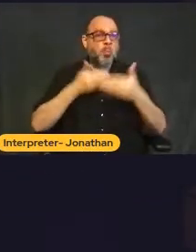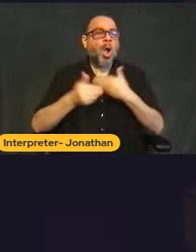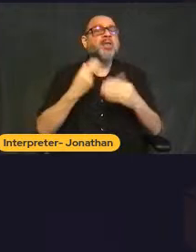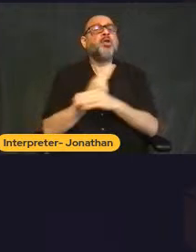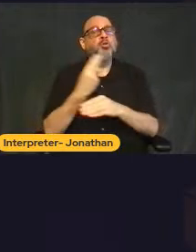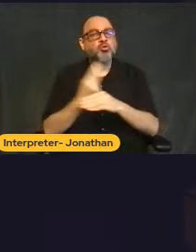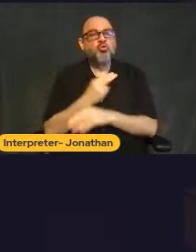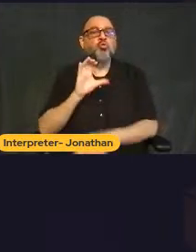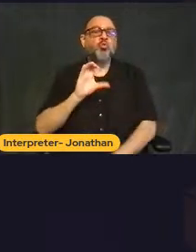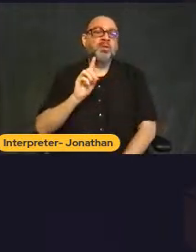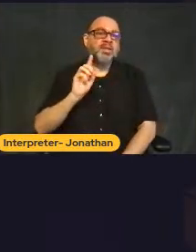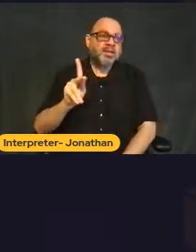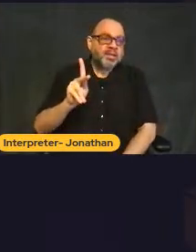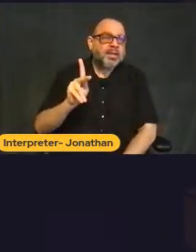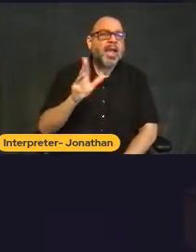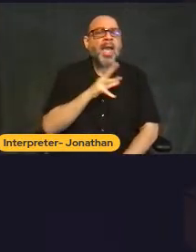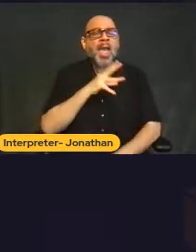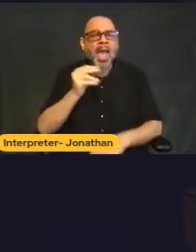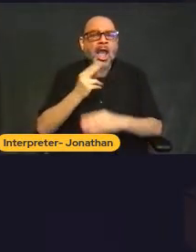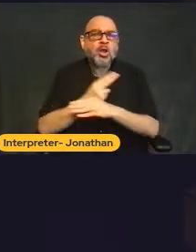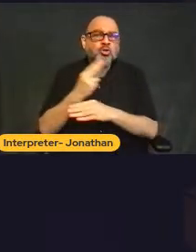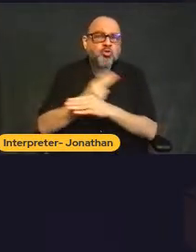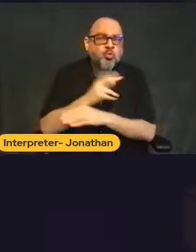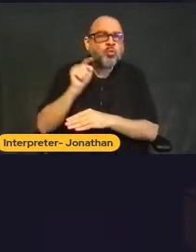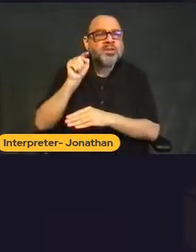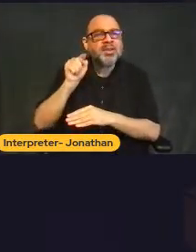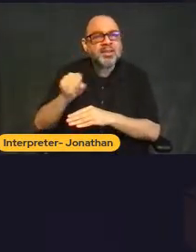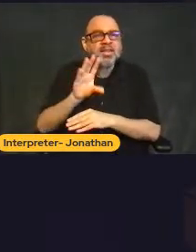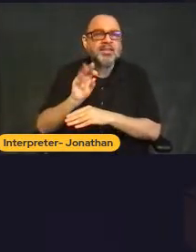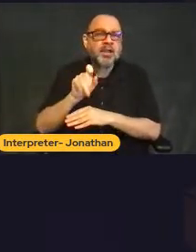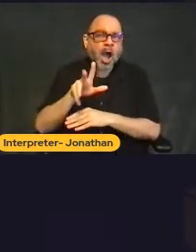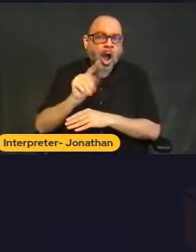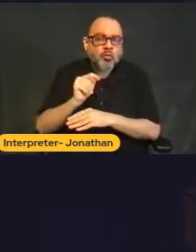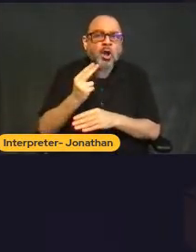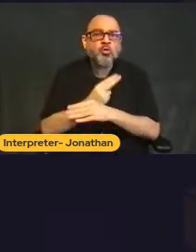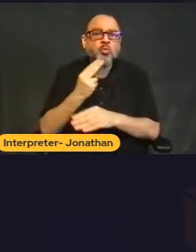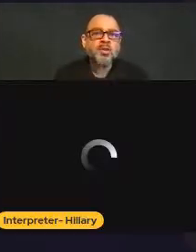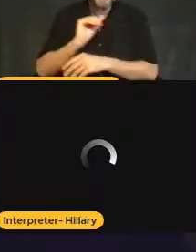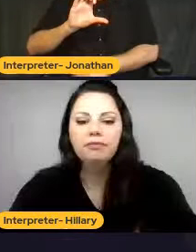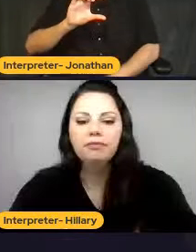and our hardened construct and reusable CI/CD one.